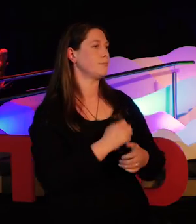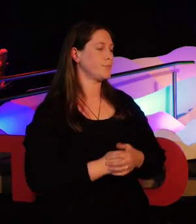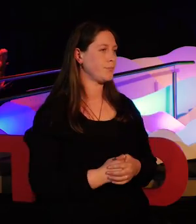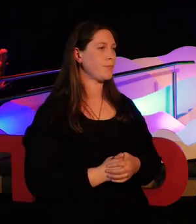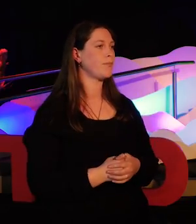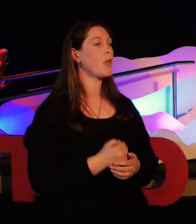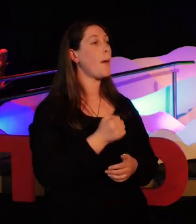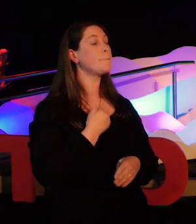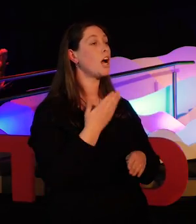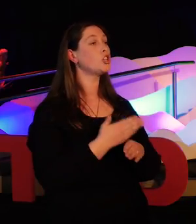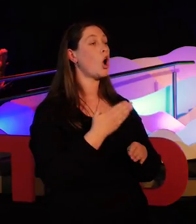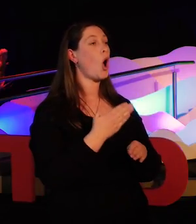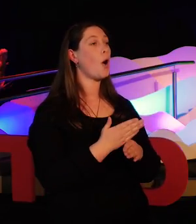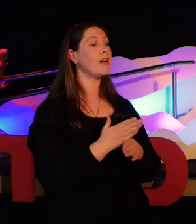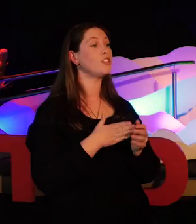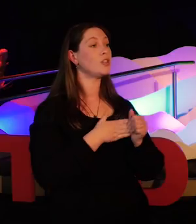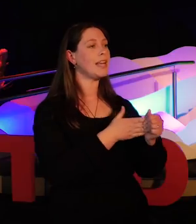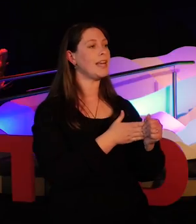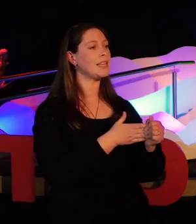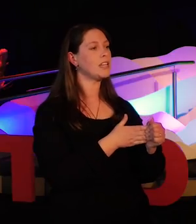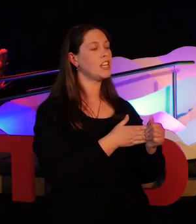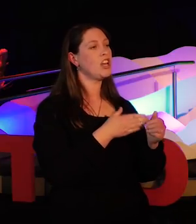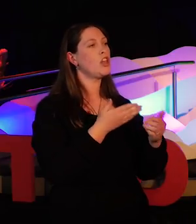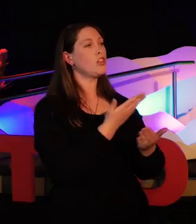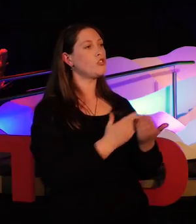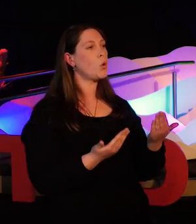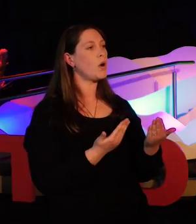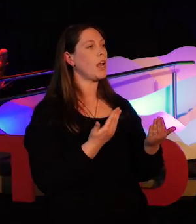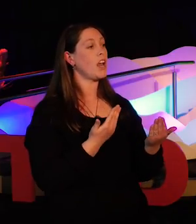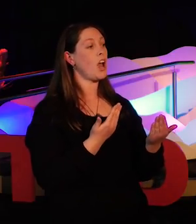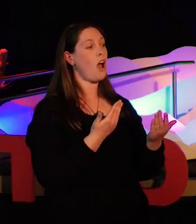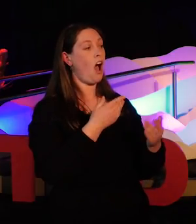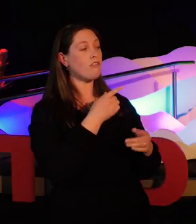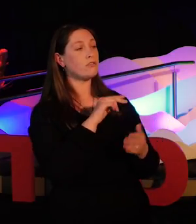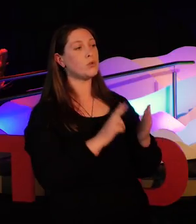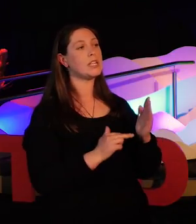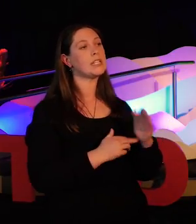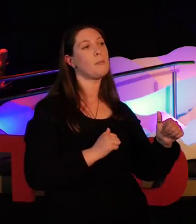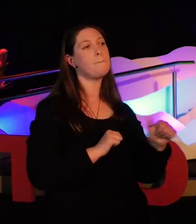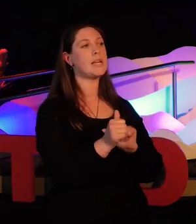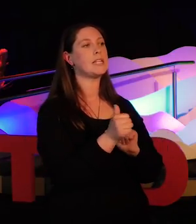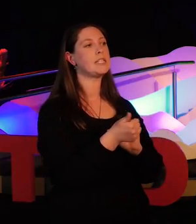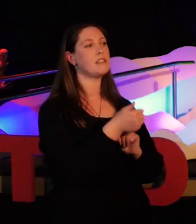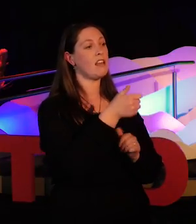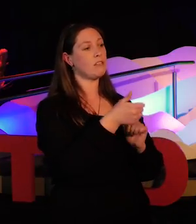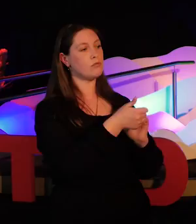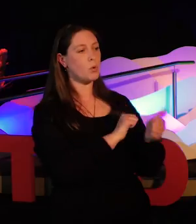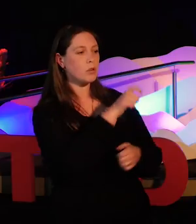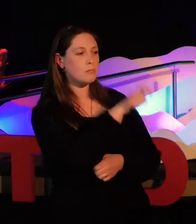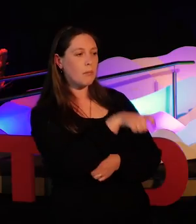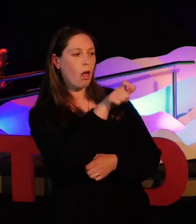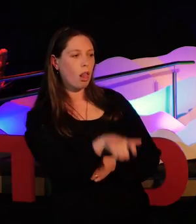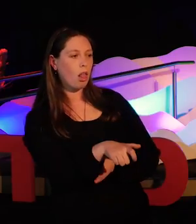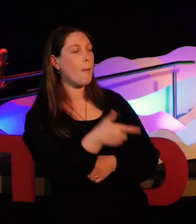My job is to lead the collection and the analysis of the story of how New Zealand's best athletes, coaches,